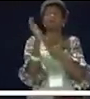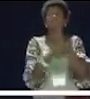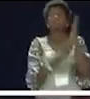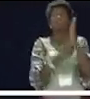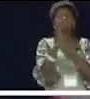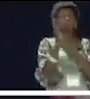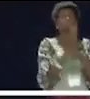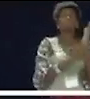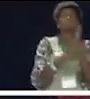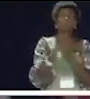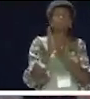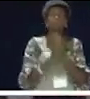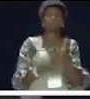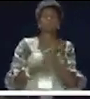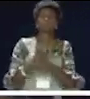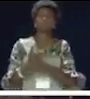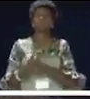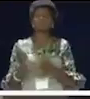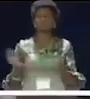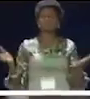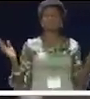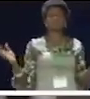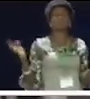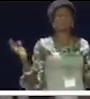Mercy, O Lord.